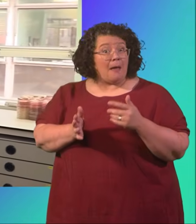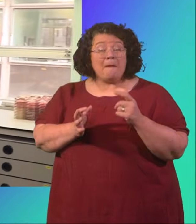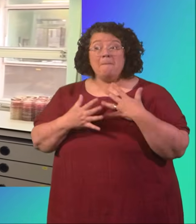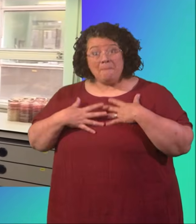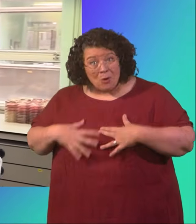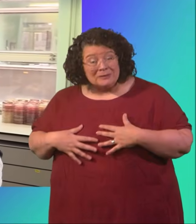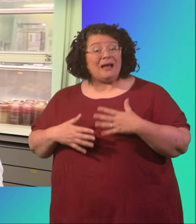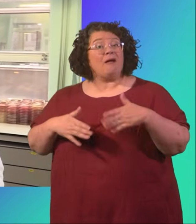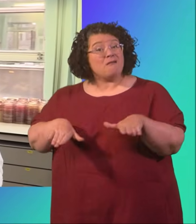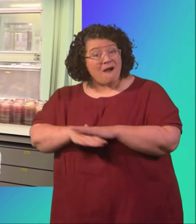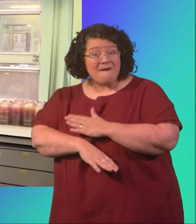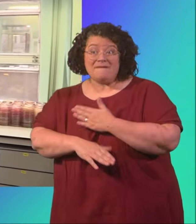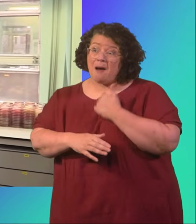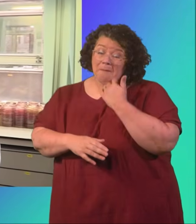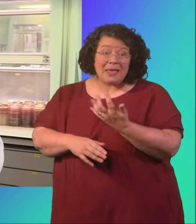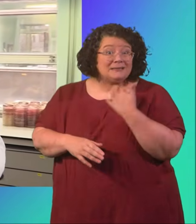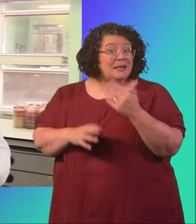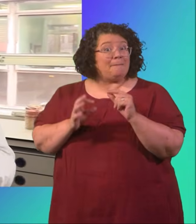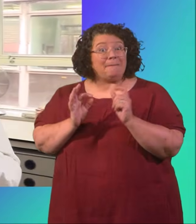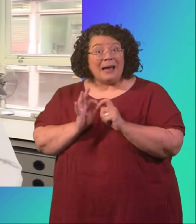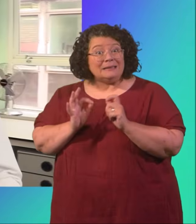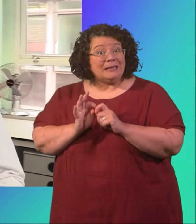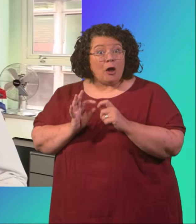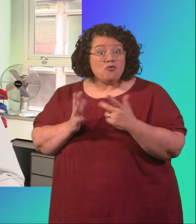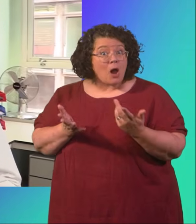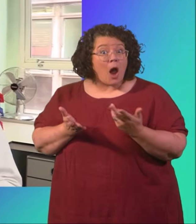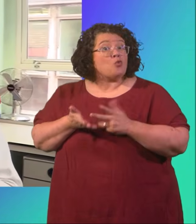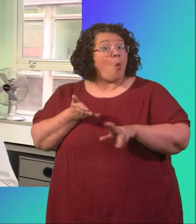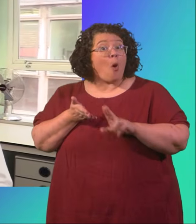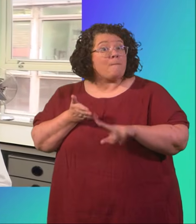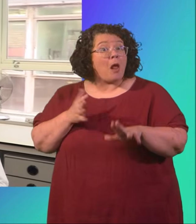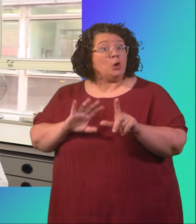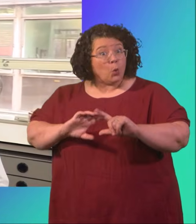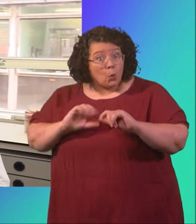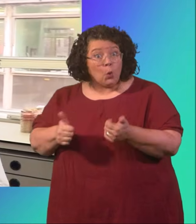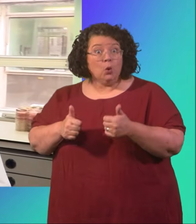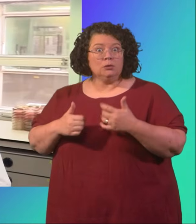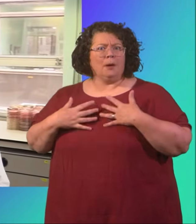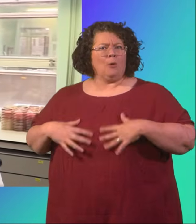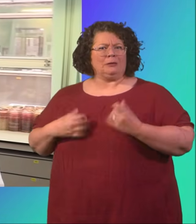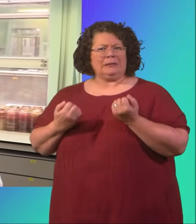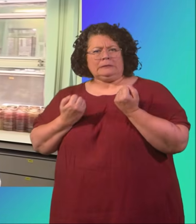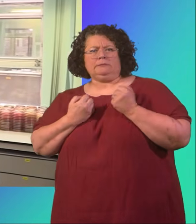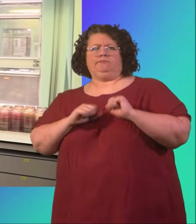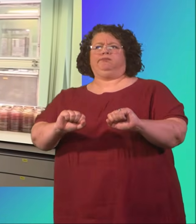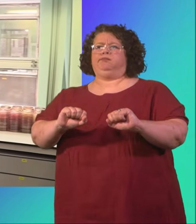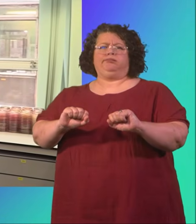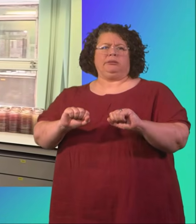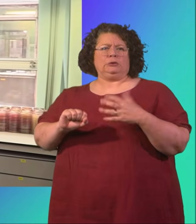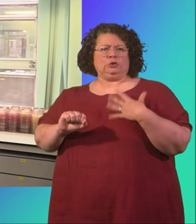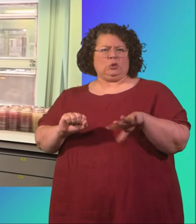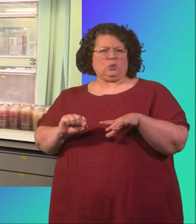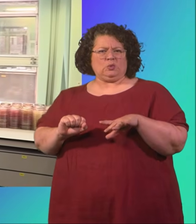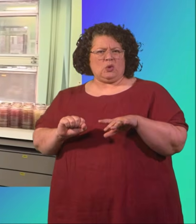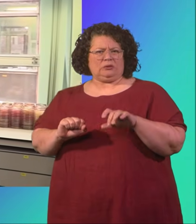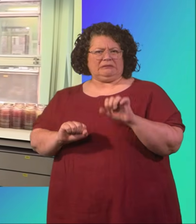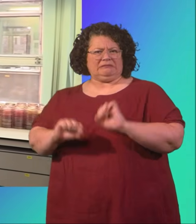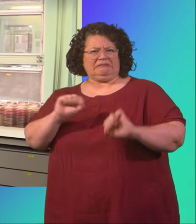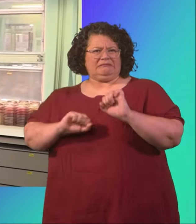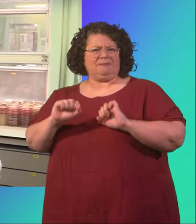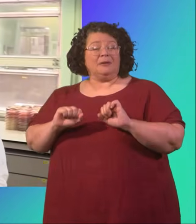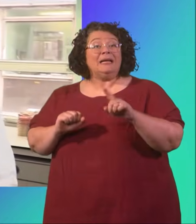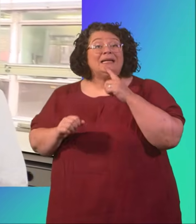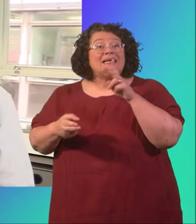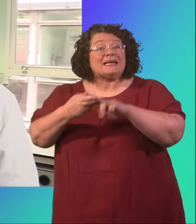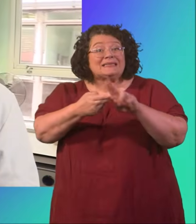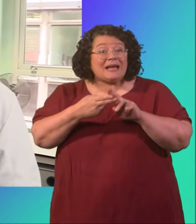just normal, it's good, because our bodies are amazing at protecting the bits that need to be protected, which is why kissing is